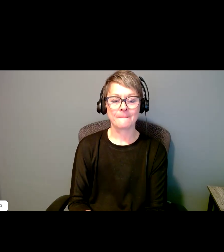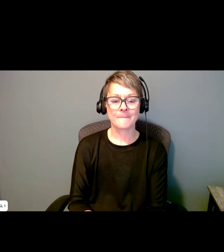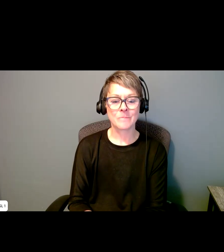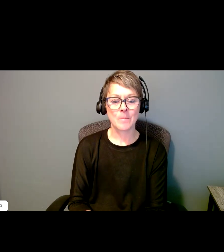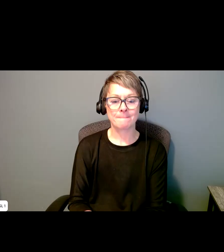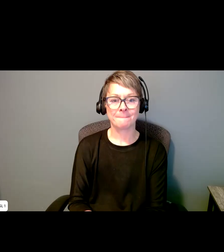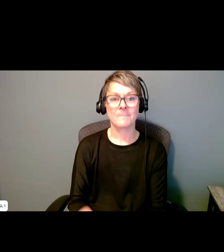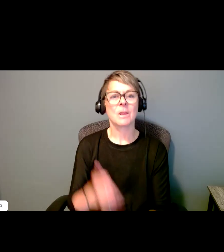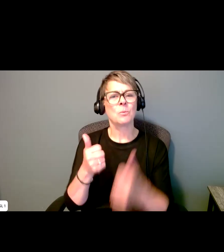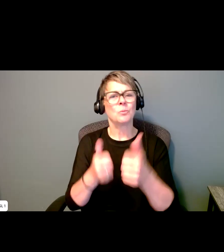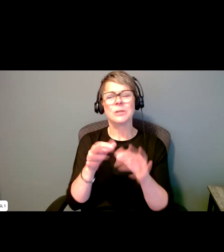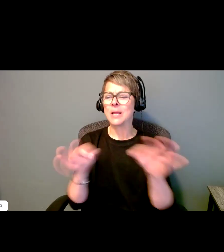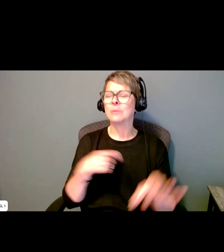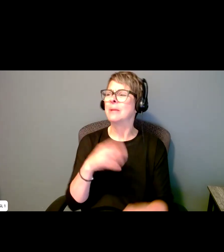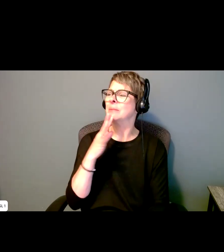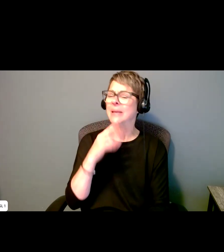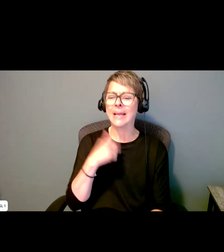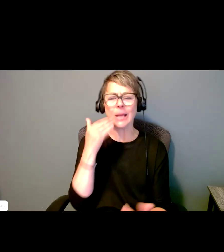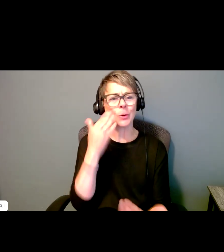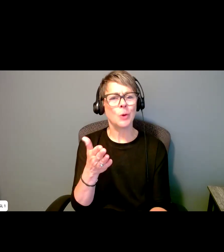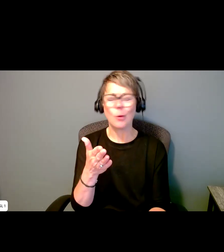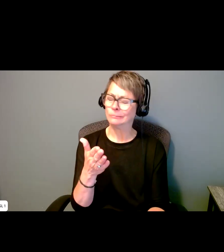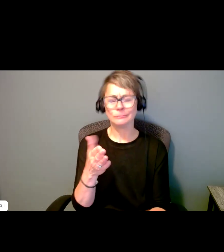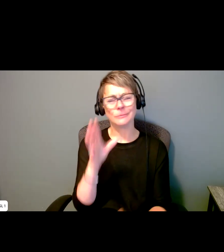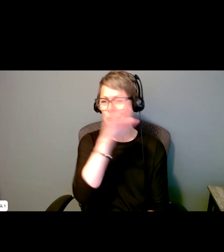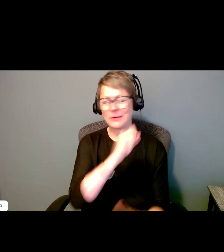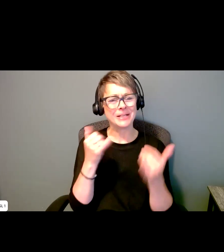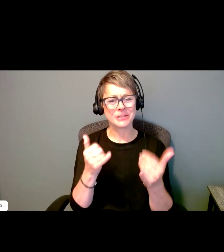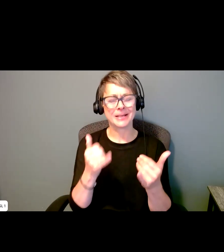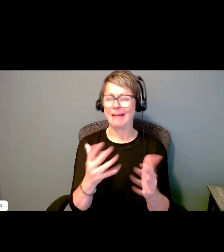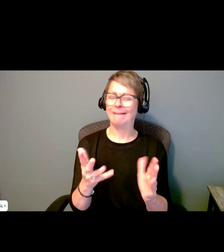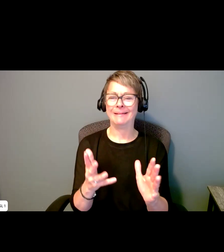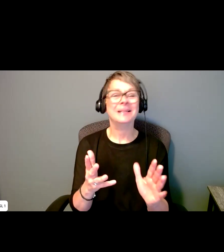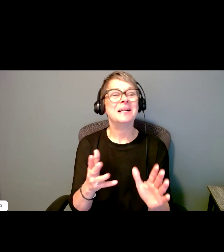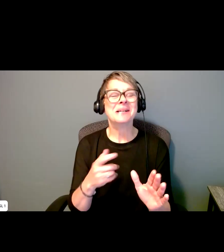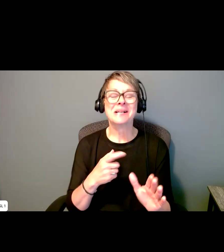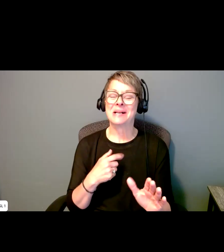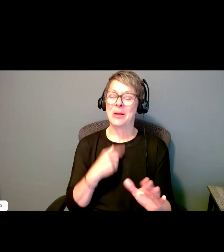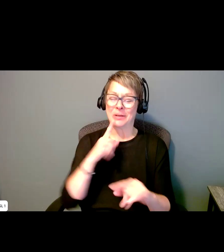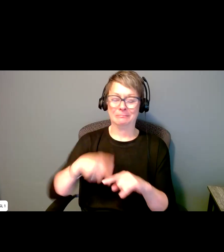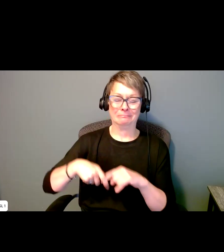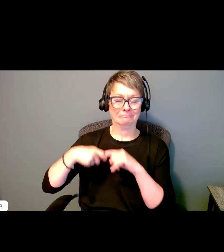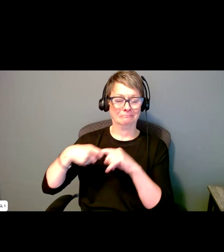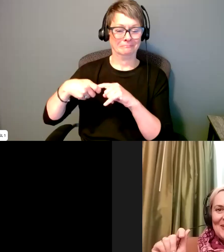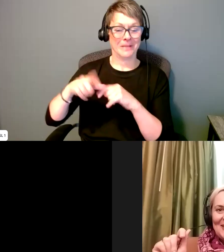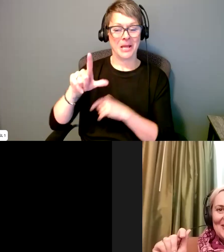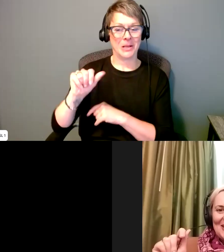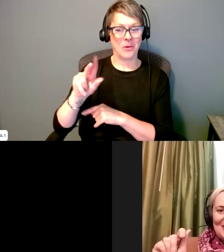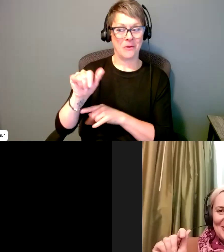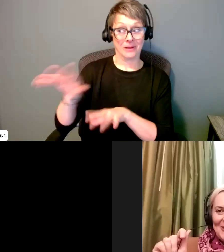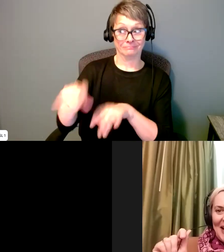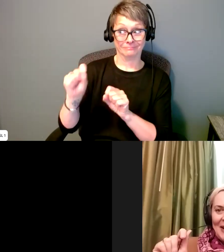Which language am I speaking? I don't know. It is a bit strange today. Anyway, I'm going to stop rambling and let Laura take over so we can